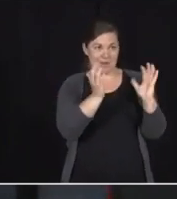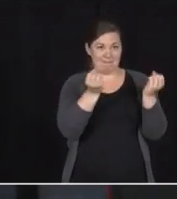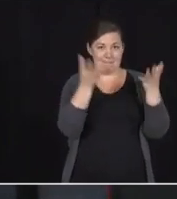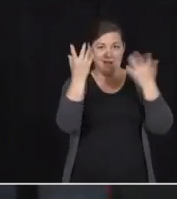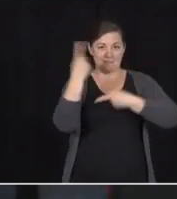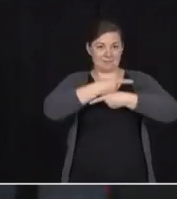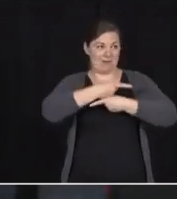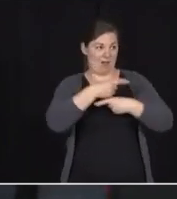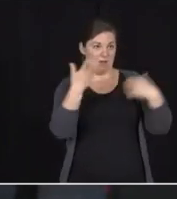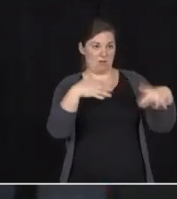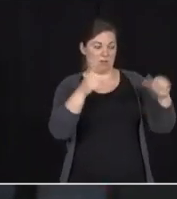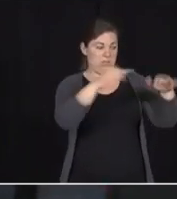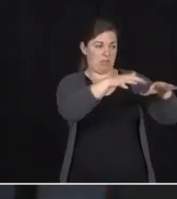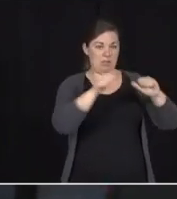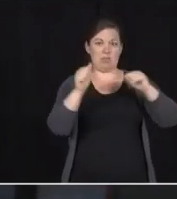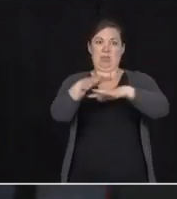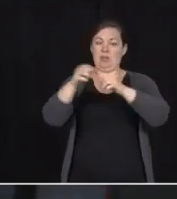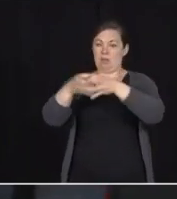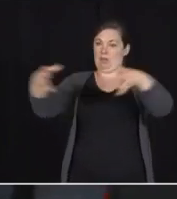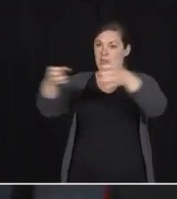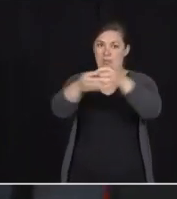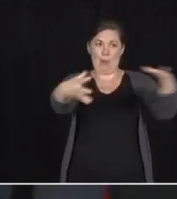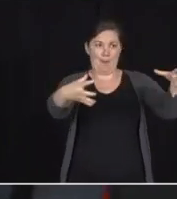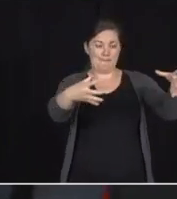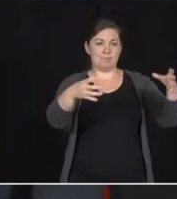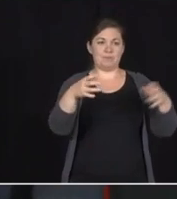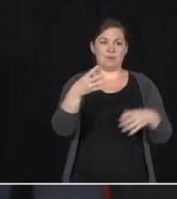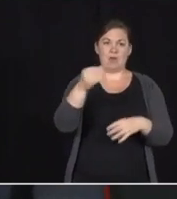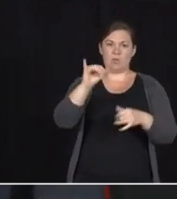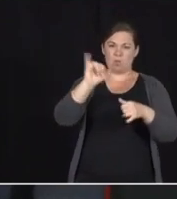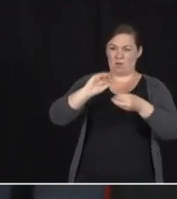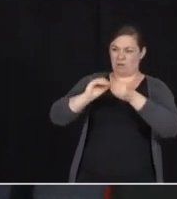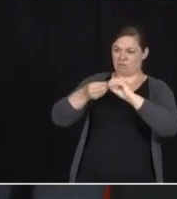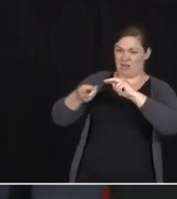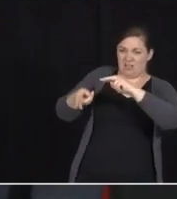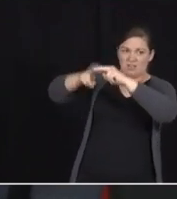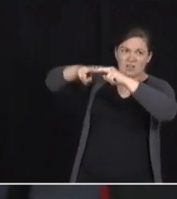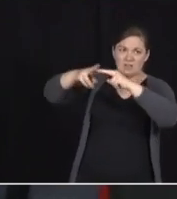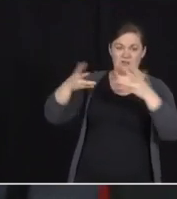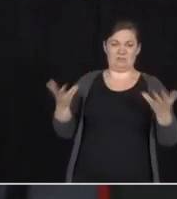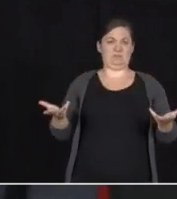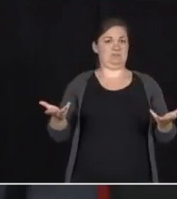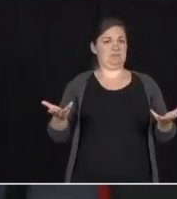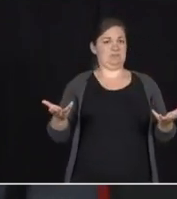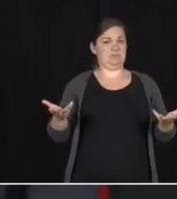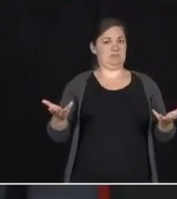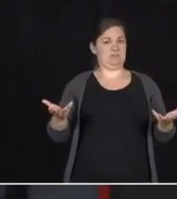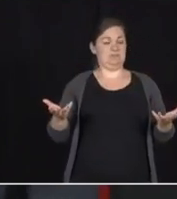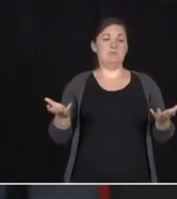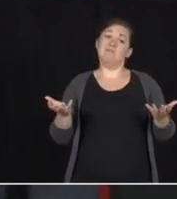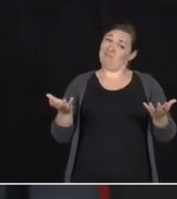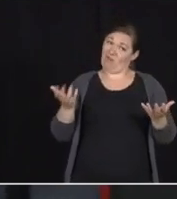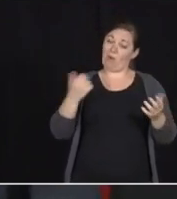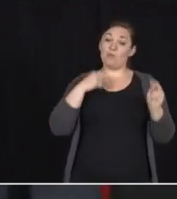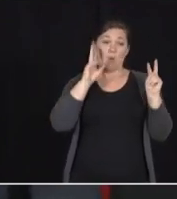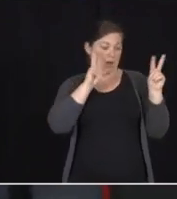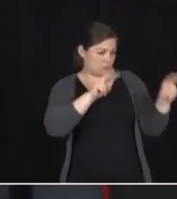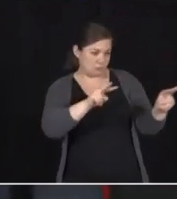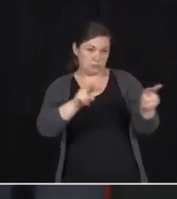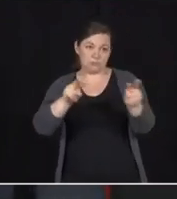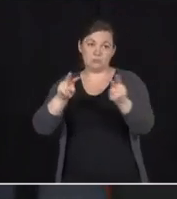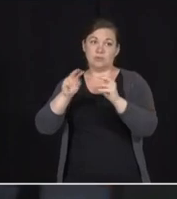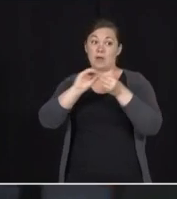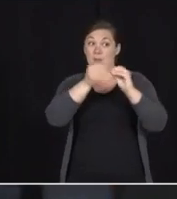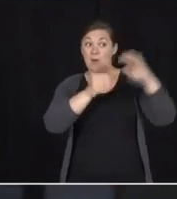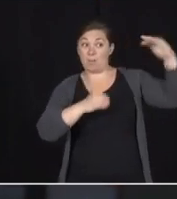together and with the numbers of new cases moving forward. But we are still looking at it. We'll have to wait to see the numbers come down first before